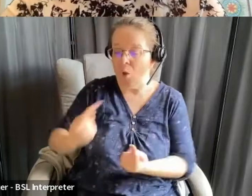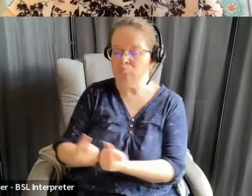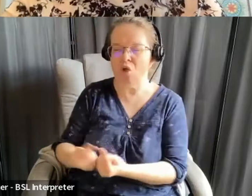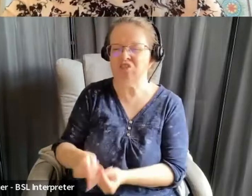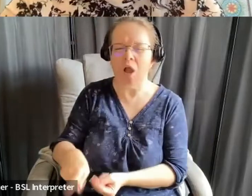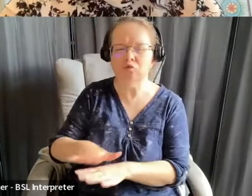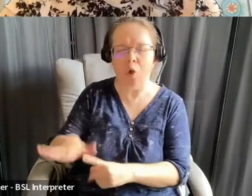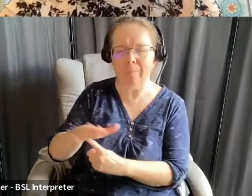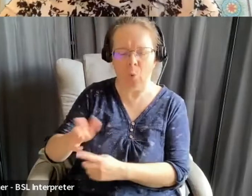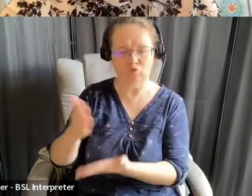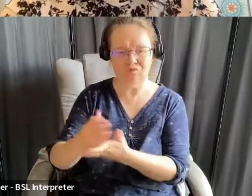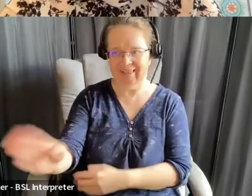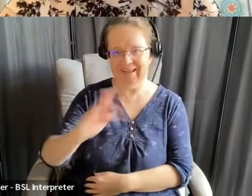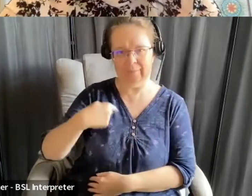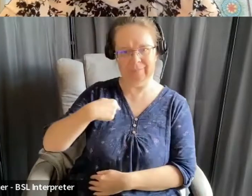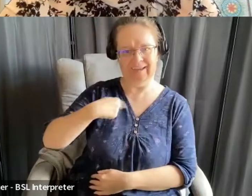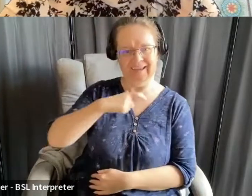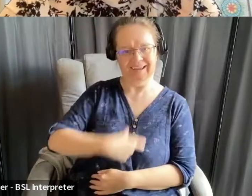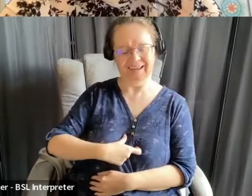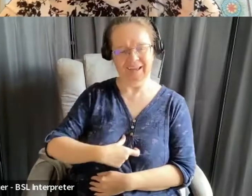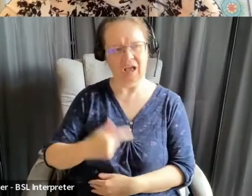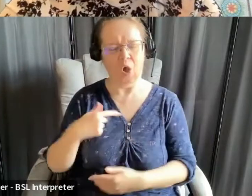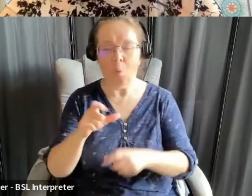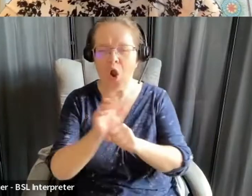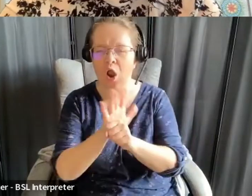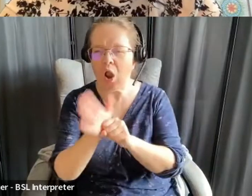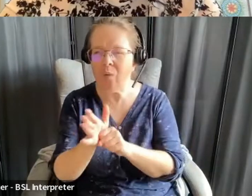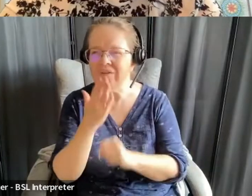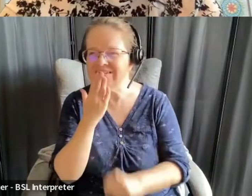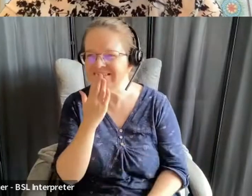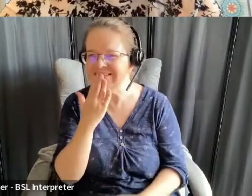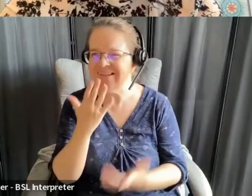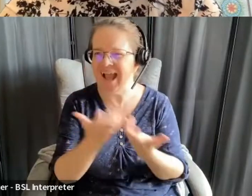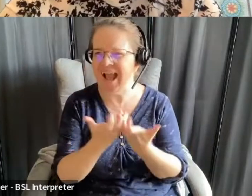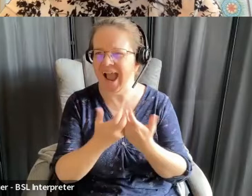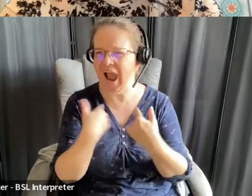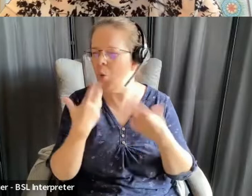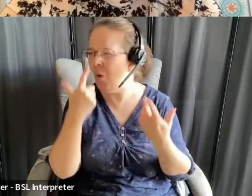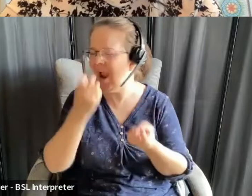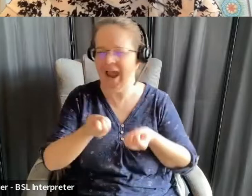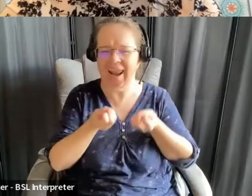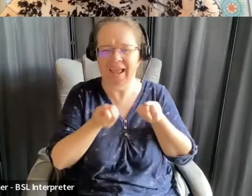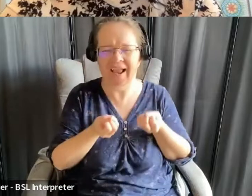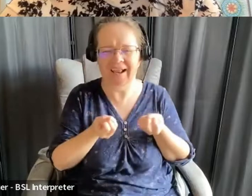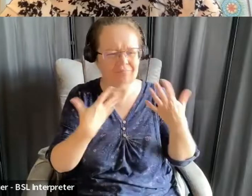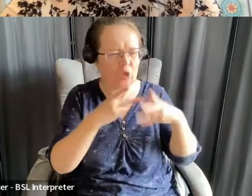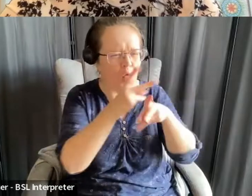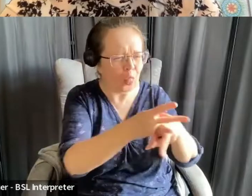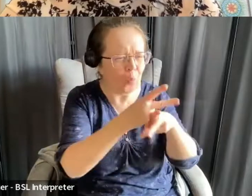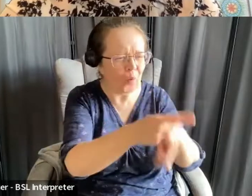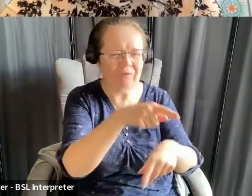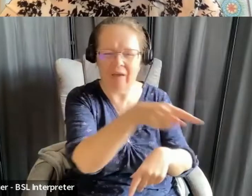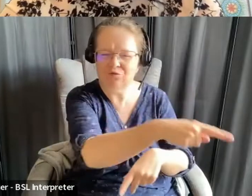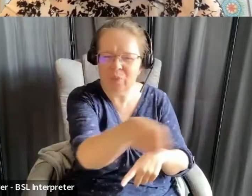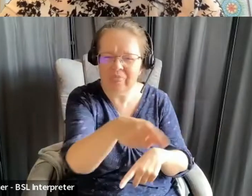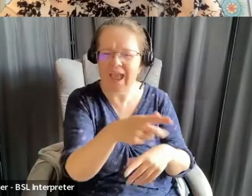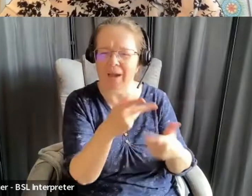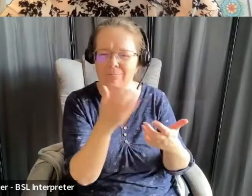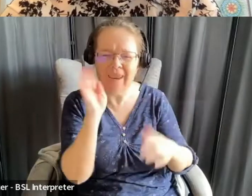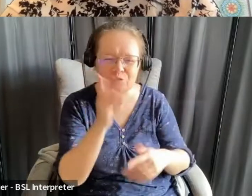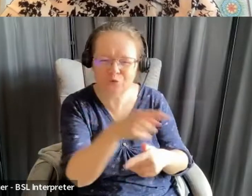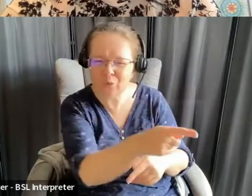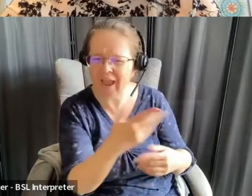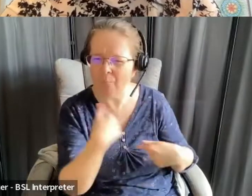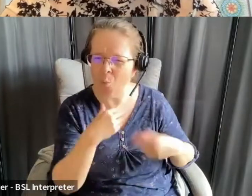So with COVID going on, I thought, well, how nice it'd be to give something back to somebody else and look after them and listen to them.